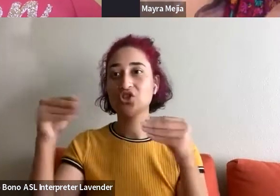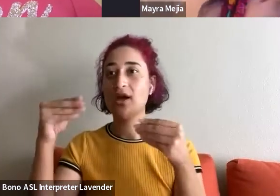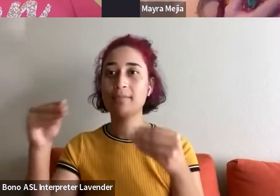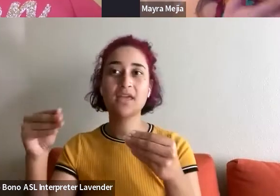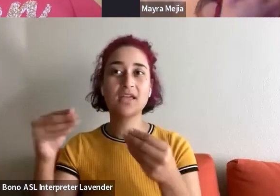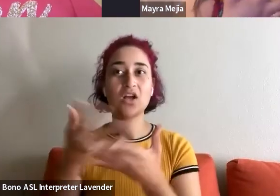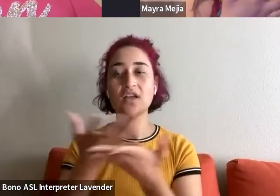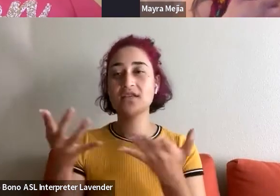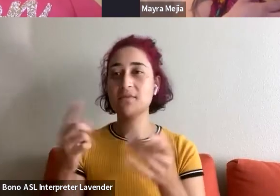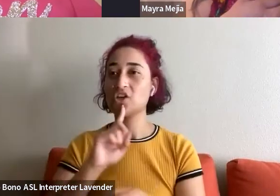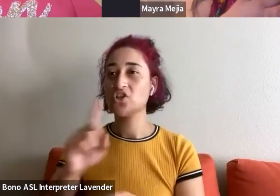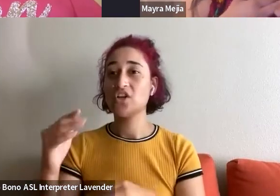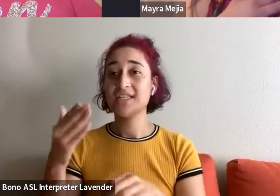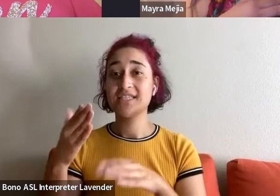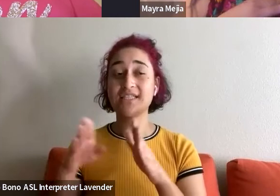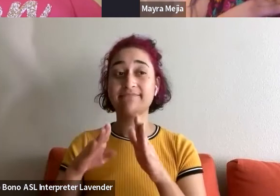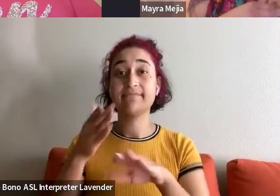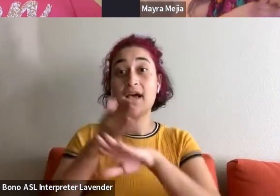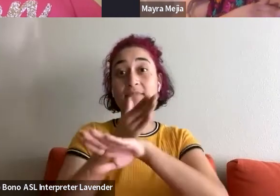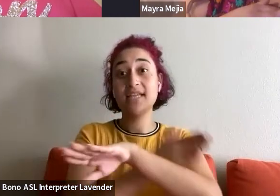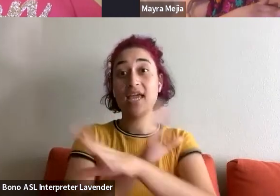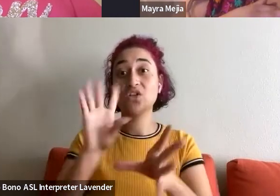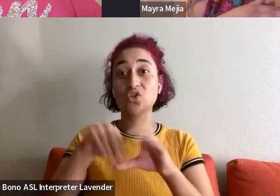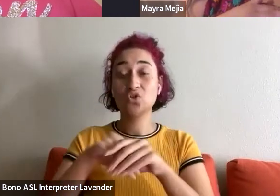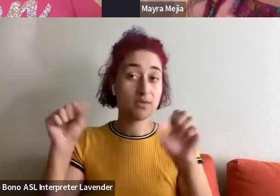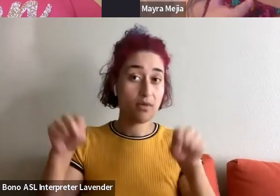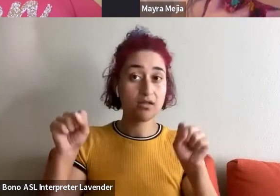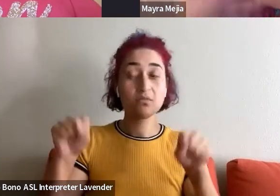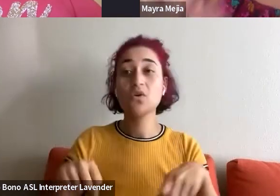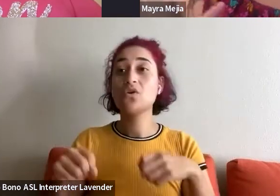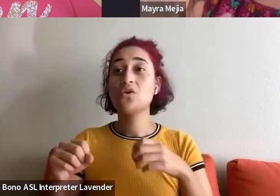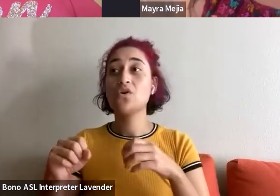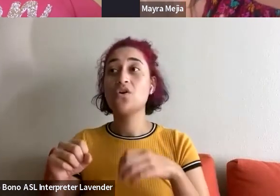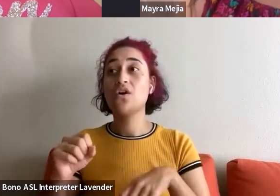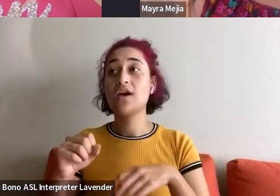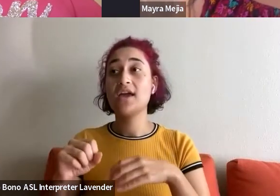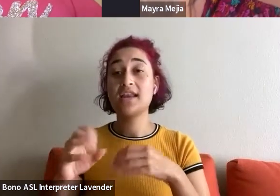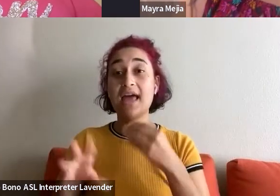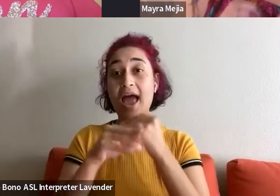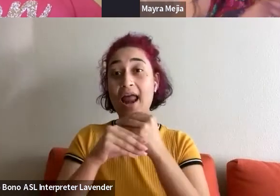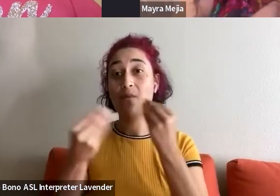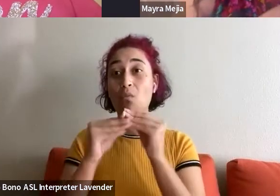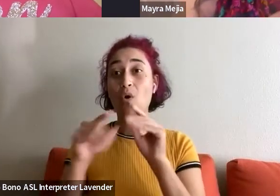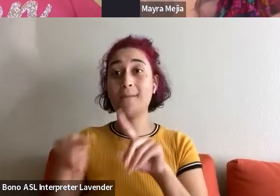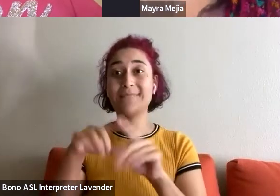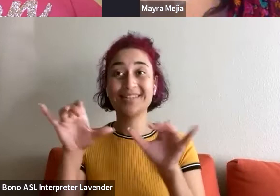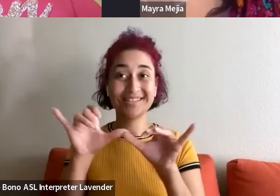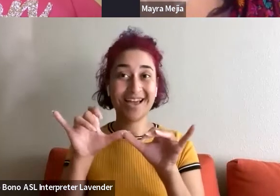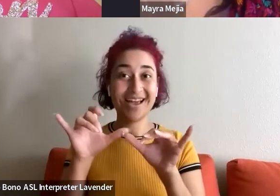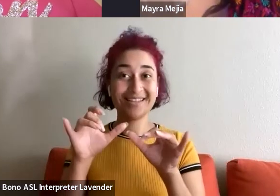and as inclusive as possible, and amplifying plus size content in general. So that's